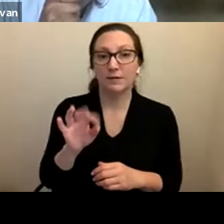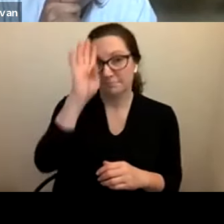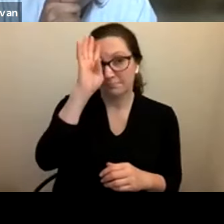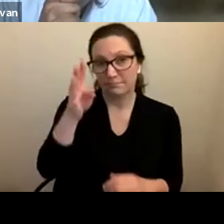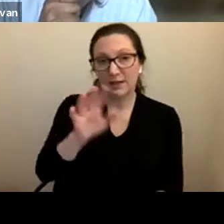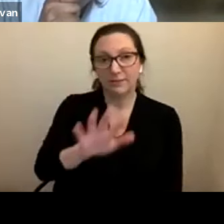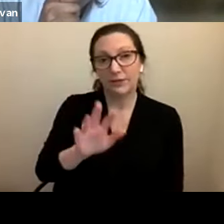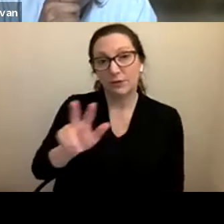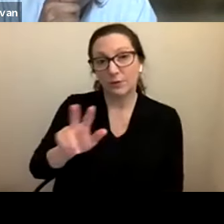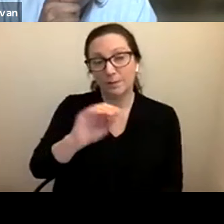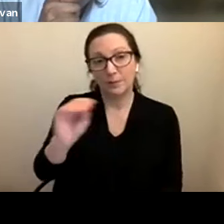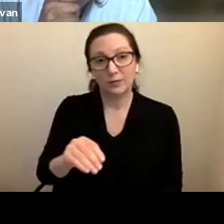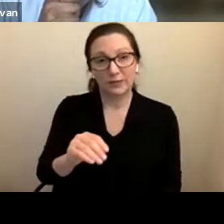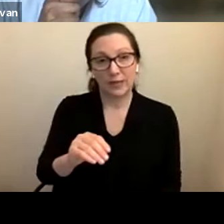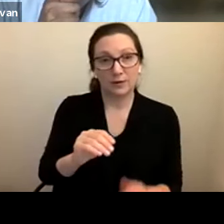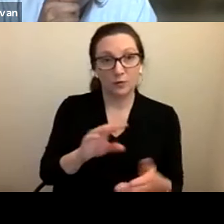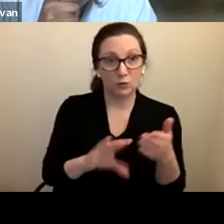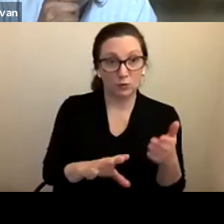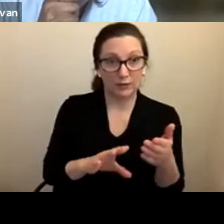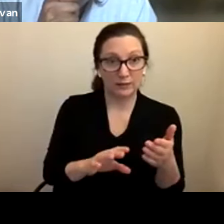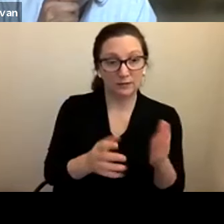53% of the students are proficient on